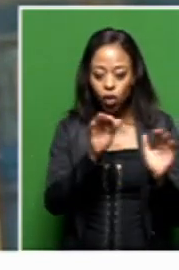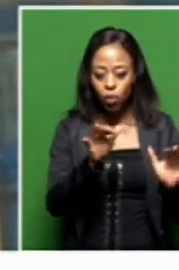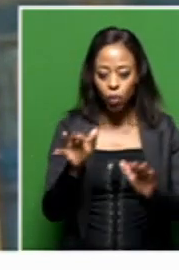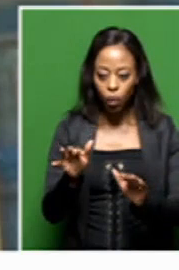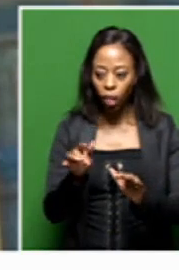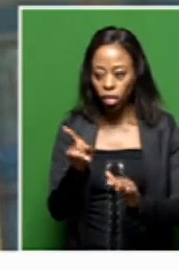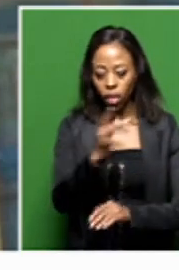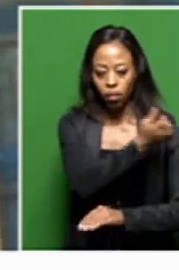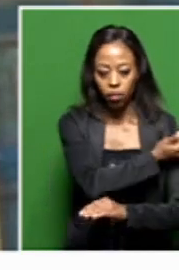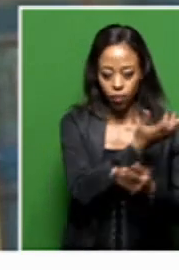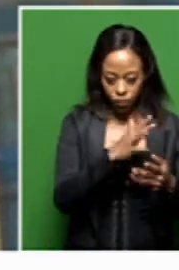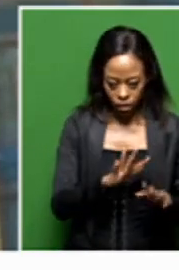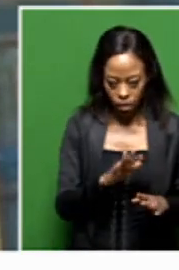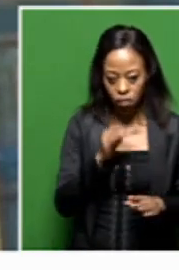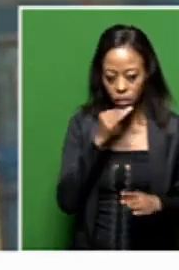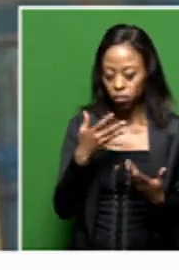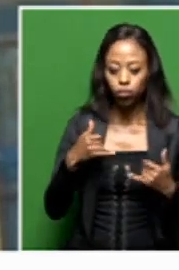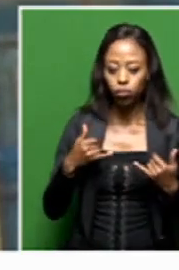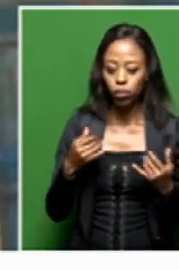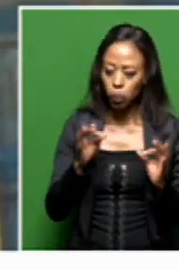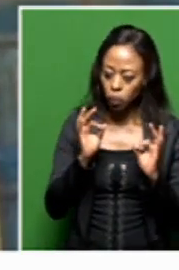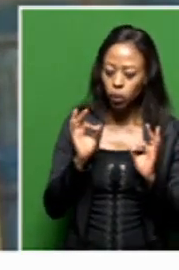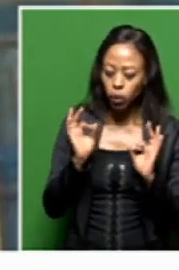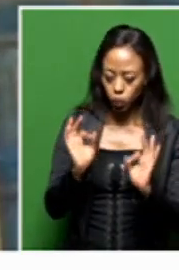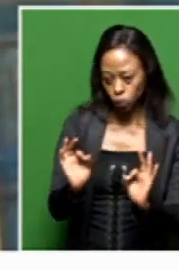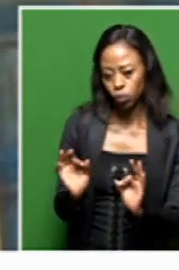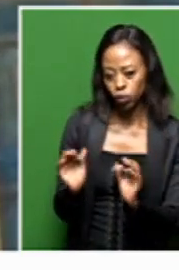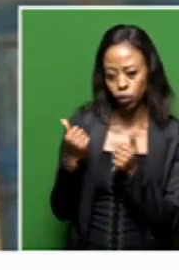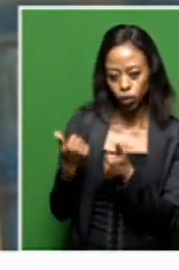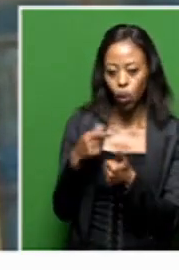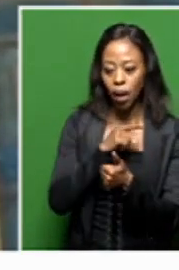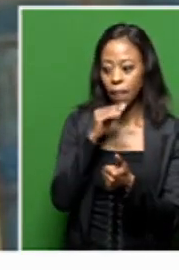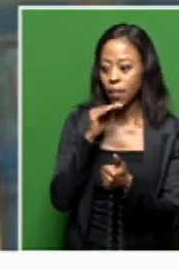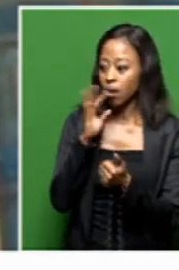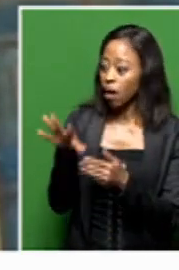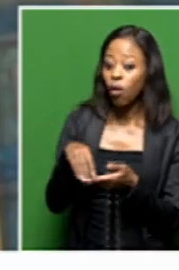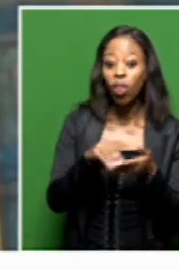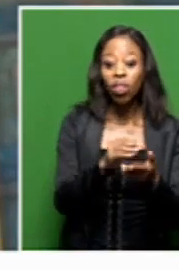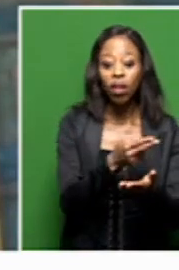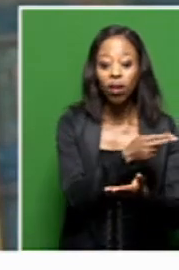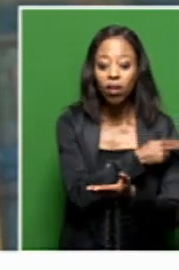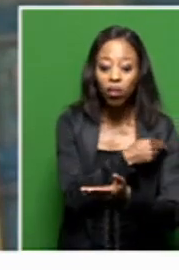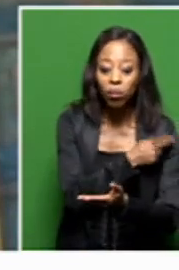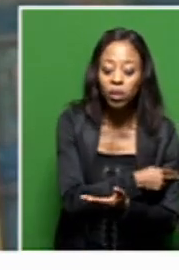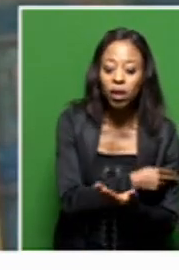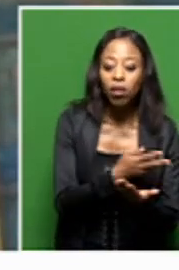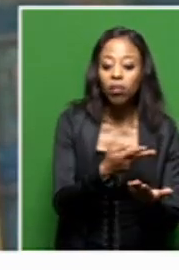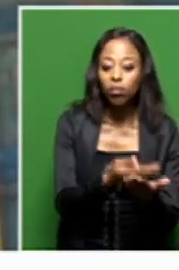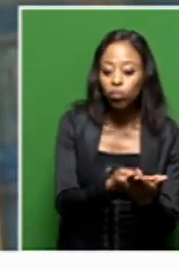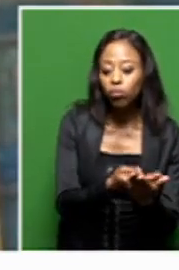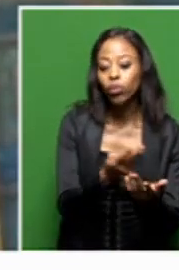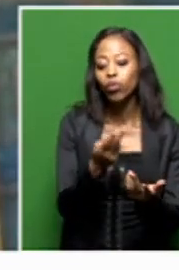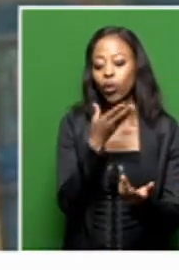vaccinated. And that's really good news, because it means that they will not end up in hospital for Christmas and New Year, and they won't clog up the